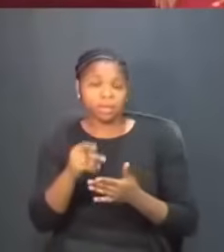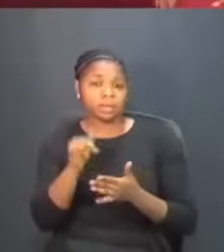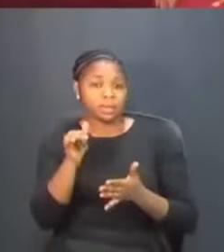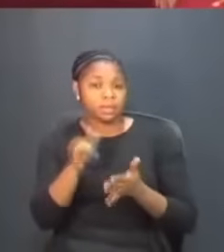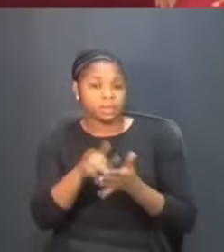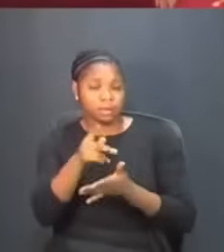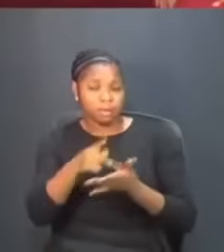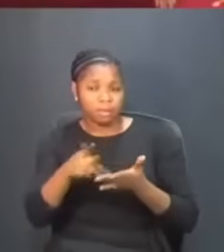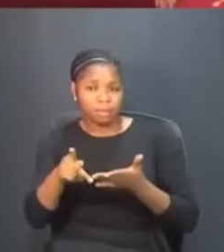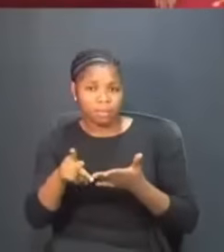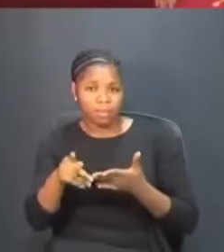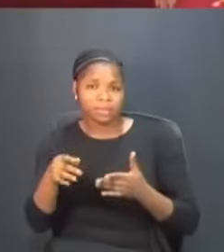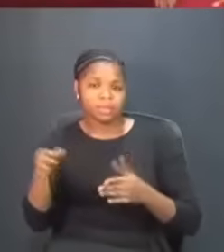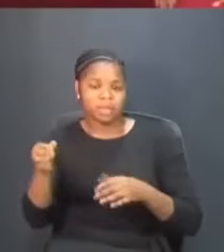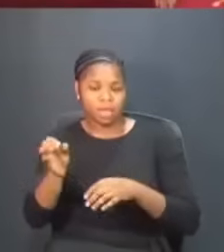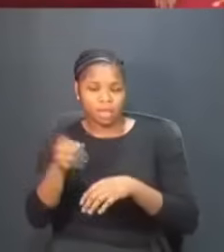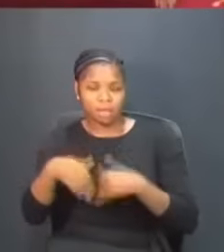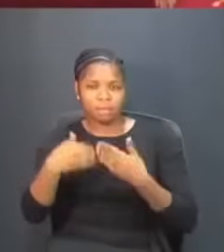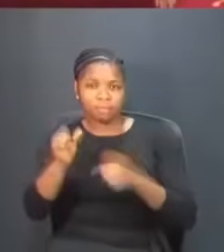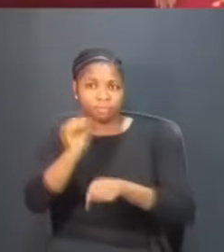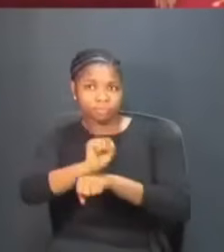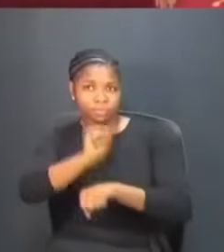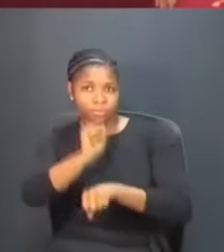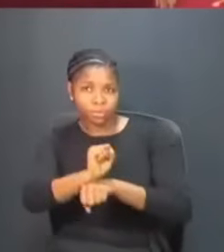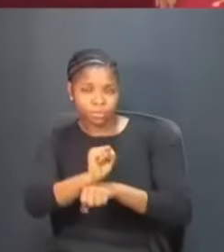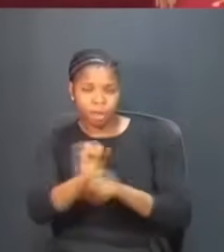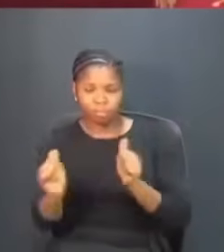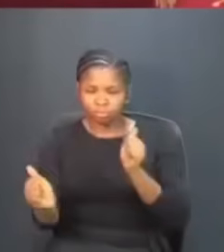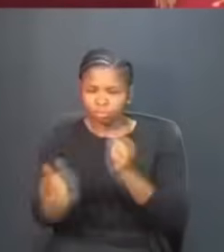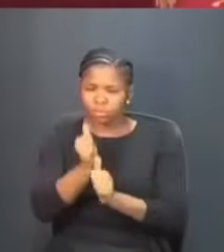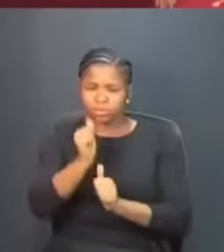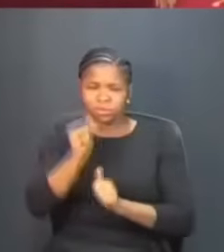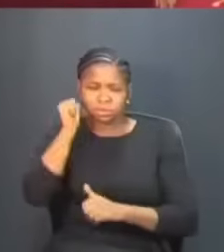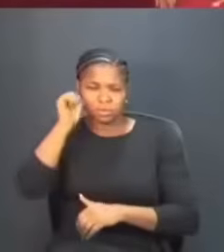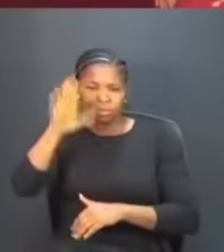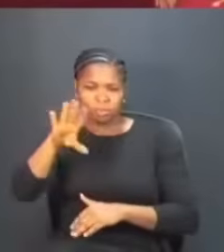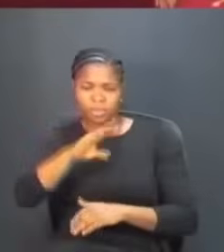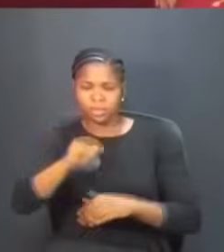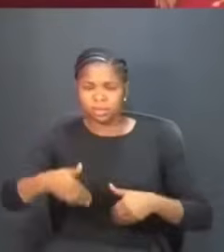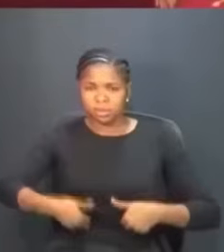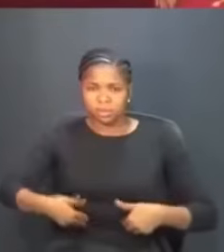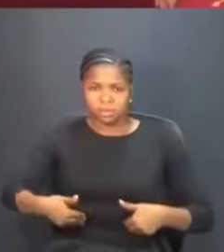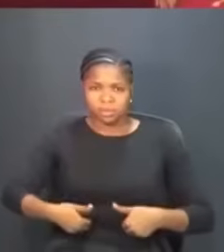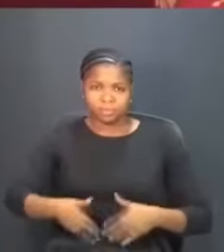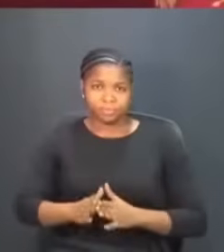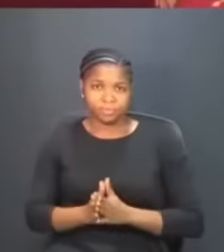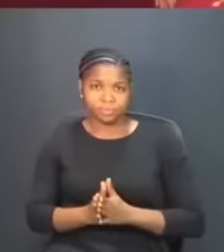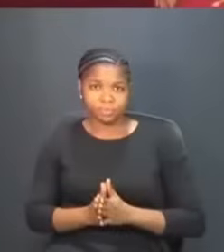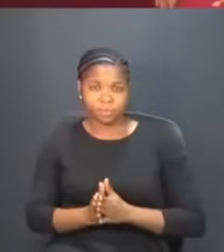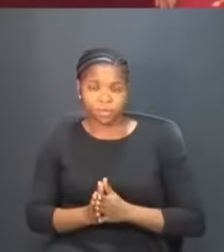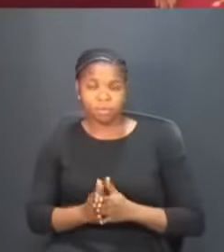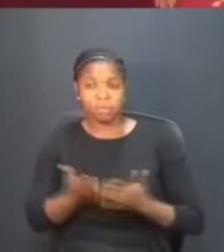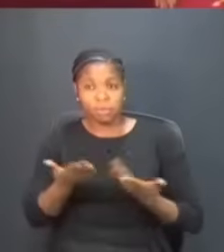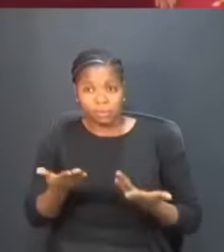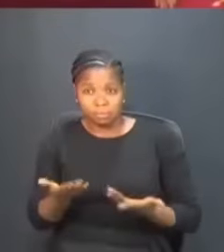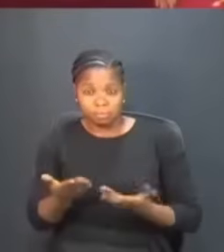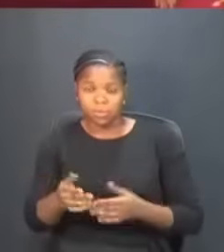people, mostly women and youth. Mr. Speaker, though TCDA is